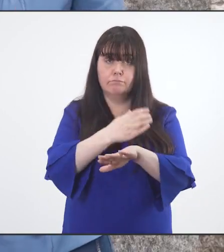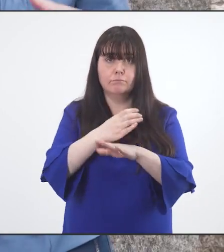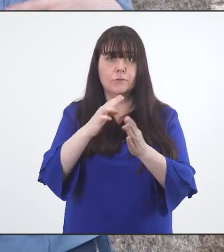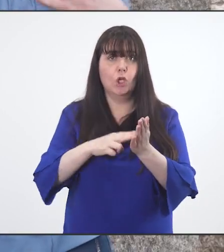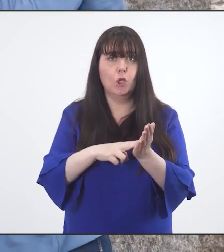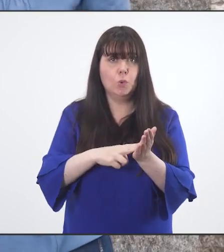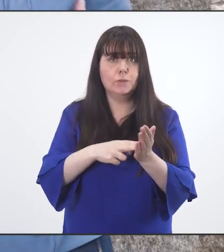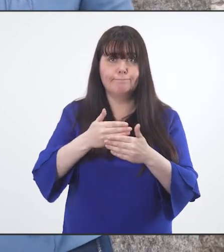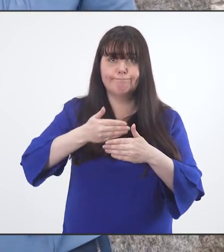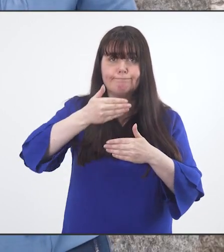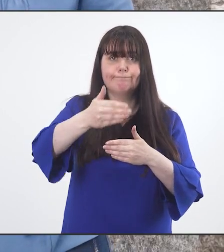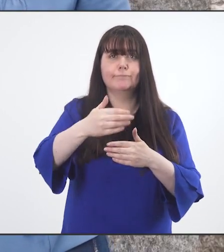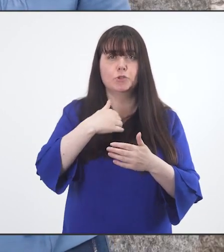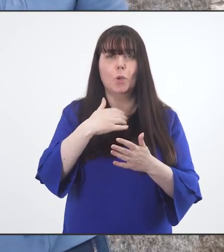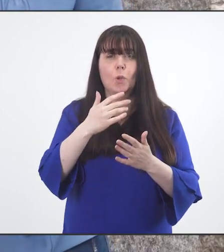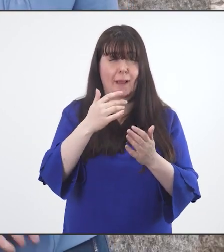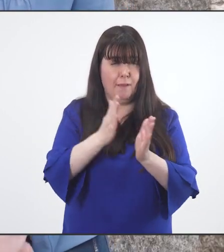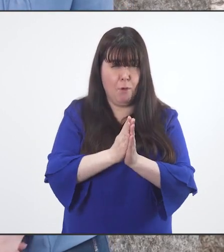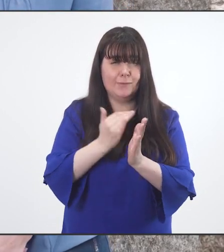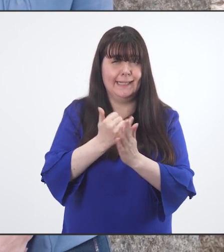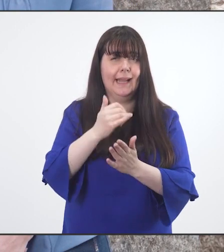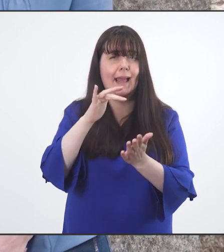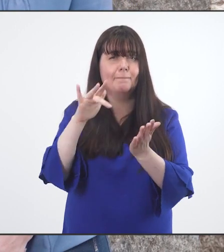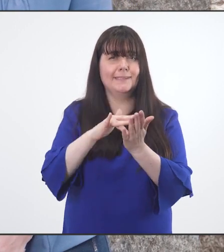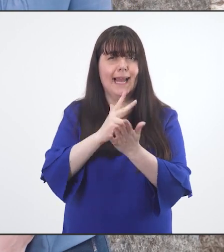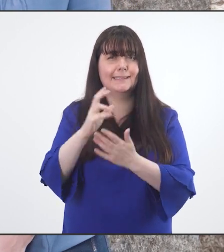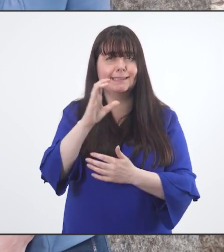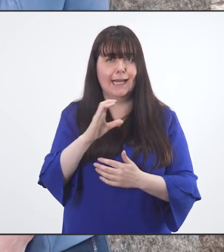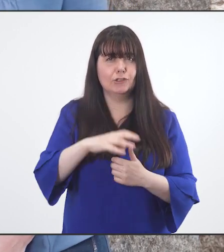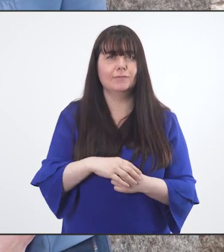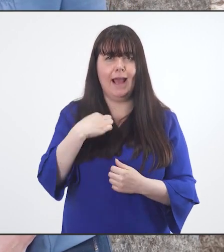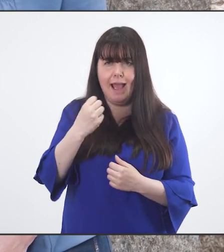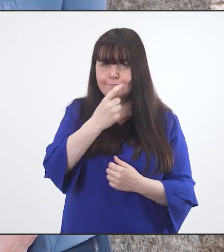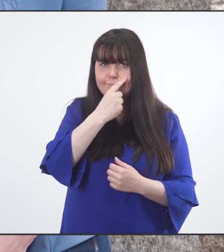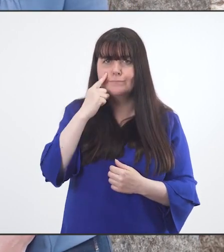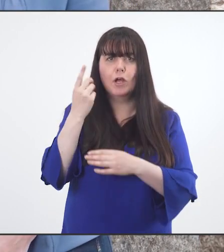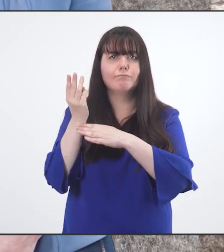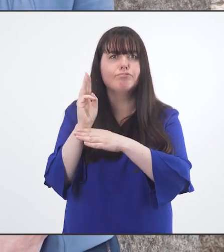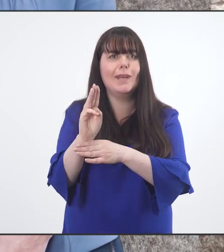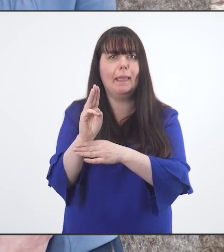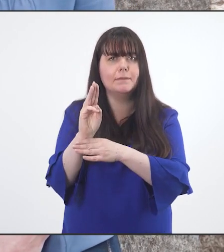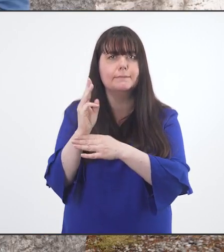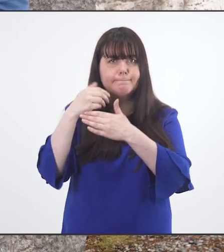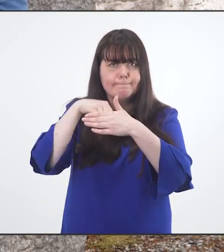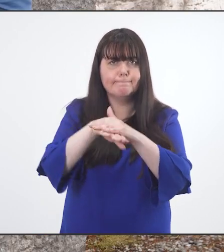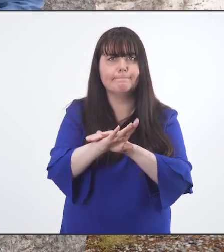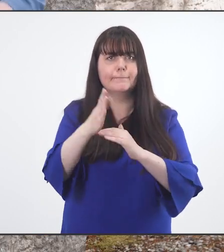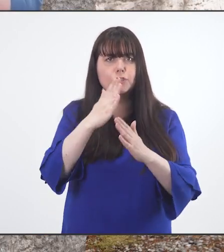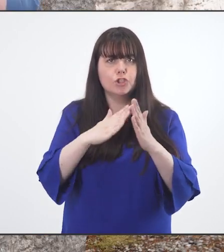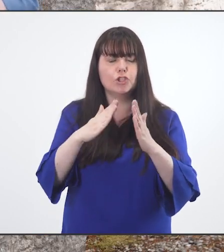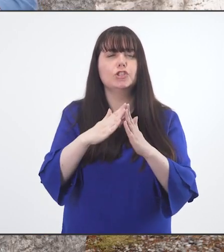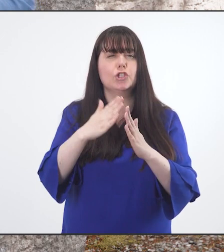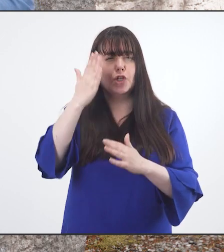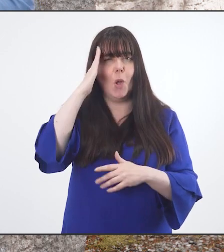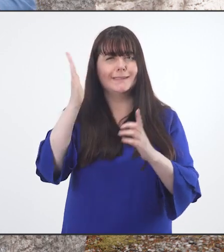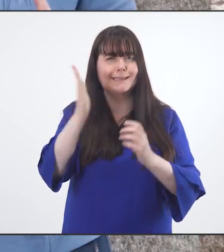But it does continue in use as a place of worship, and in the mid-18th century we have references to pilgrims coming